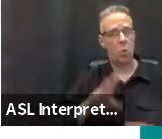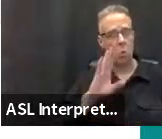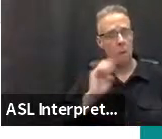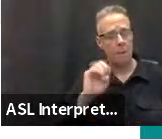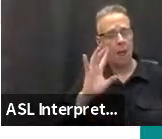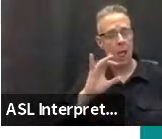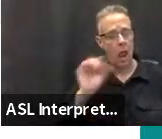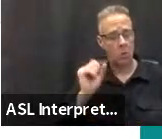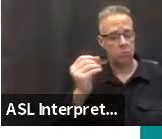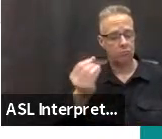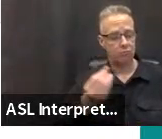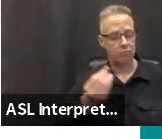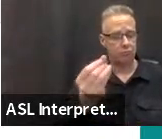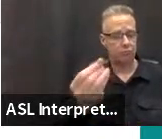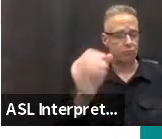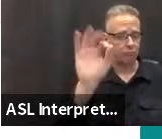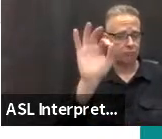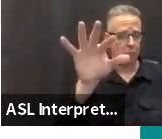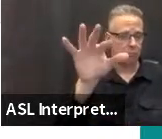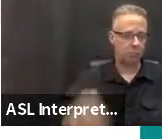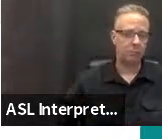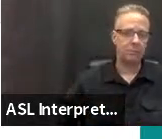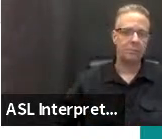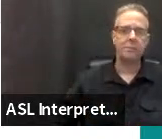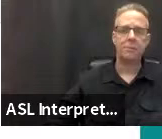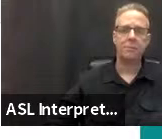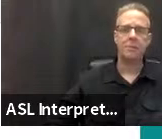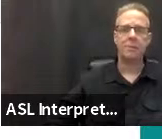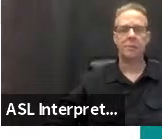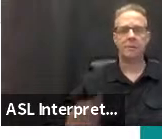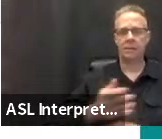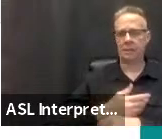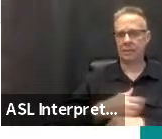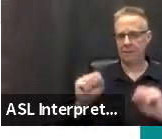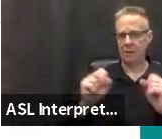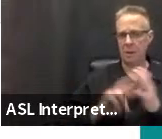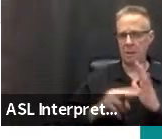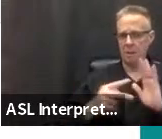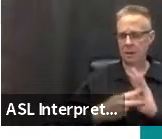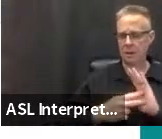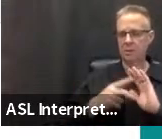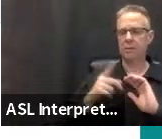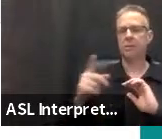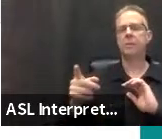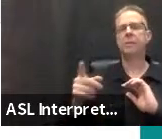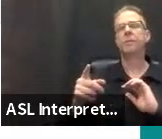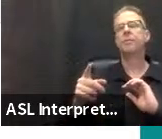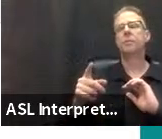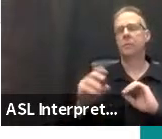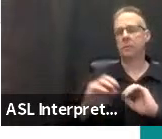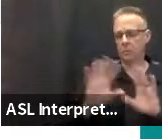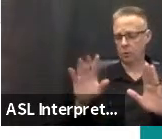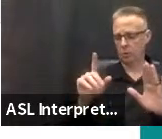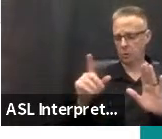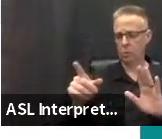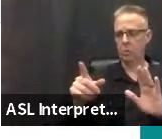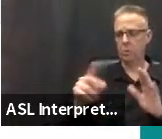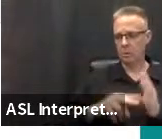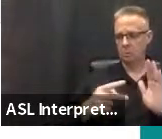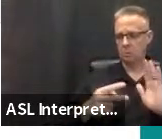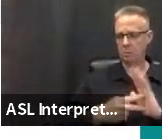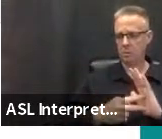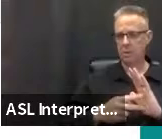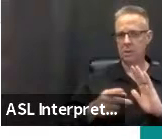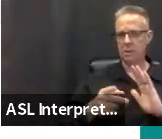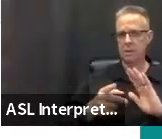I just want to throw that out on the table. Yeah, and by safety, Mark, you're just to be clear, you're talking about like eyes